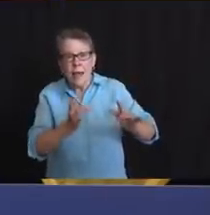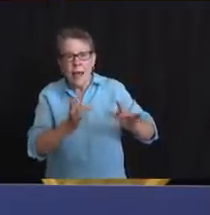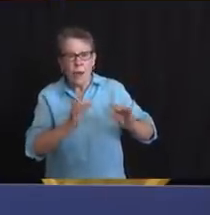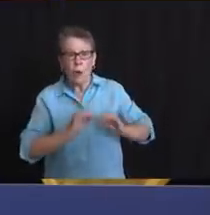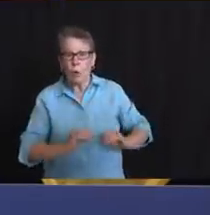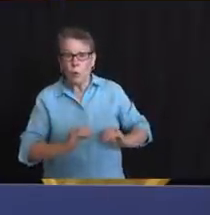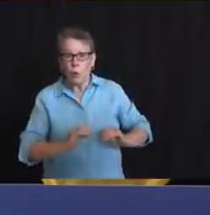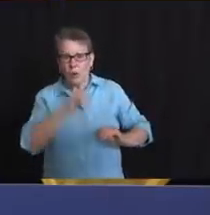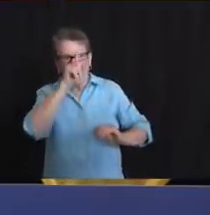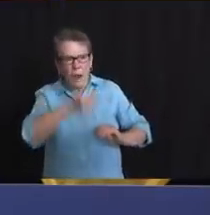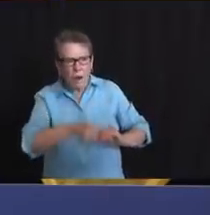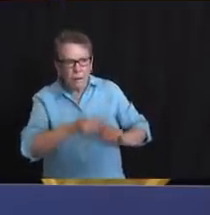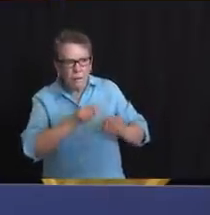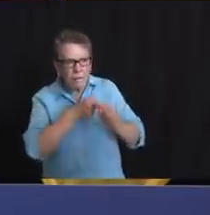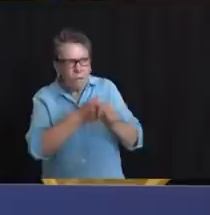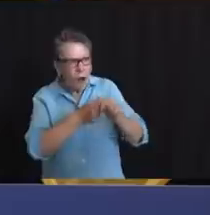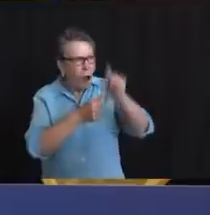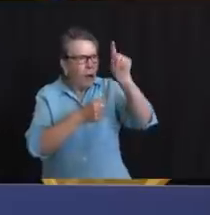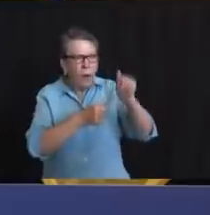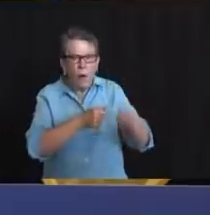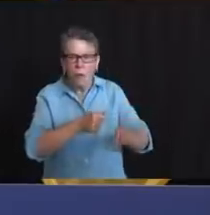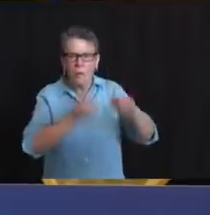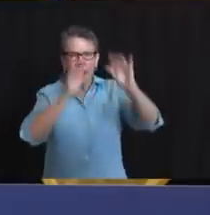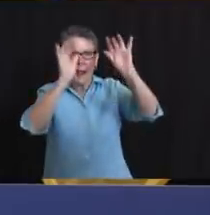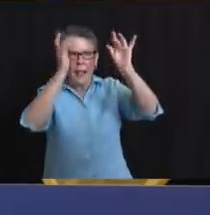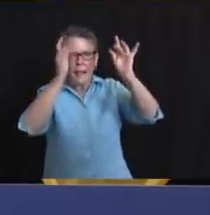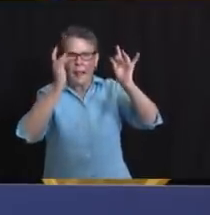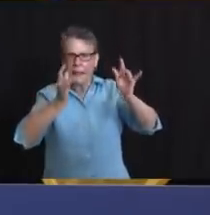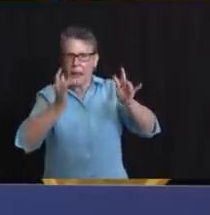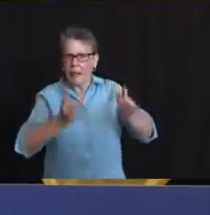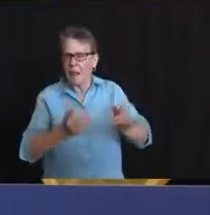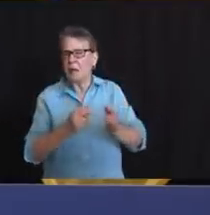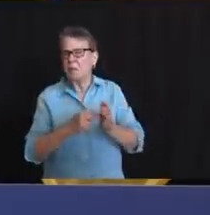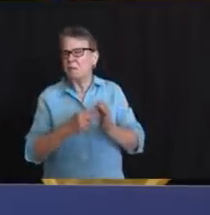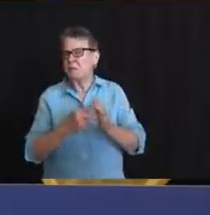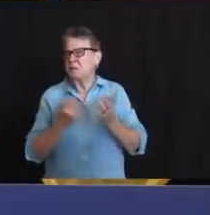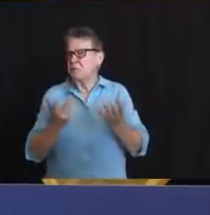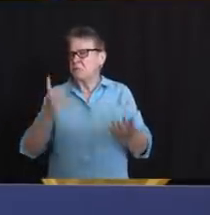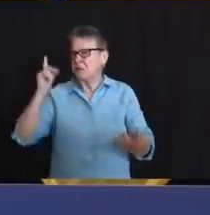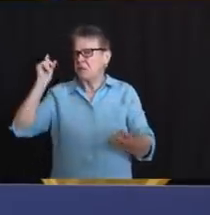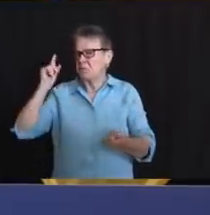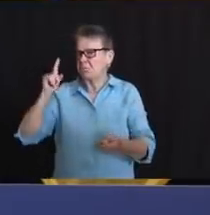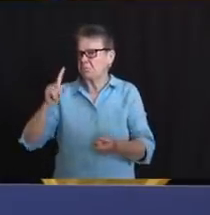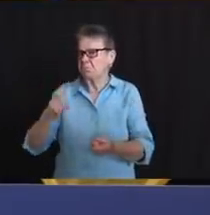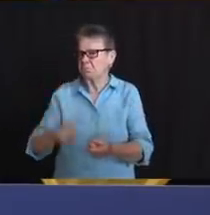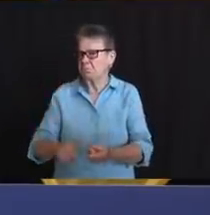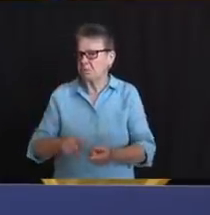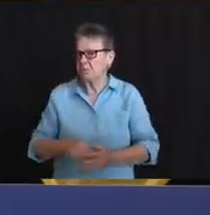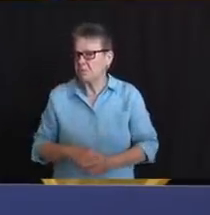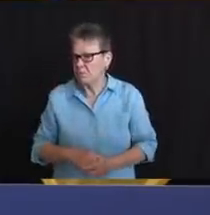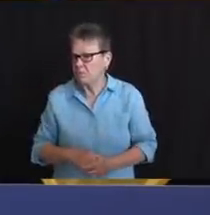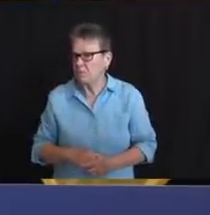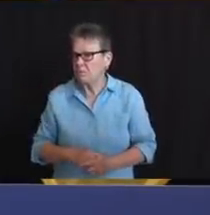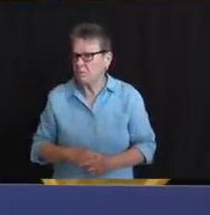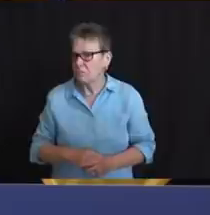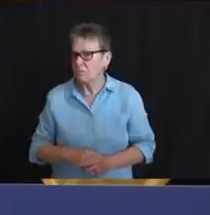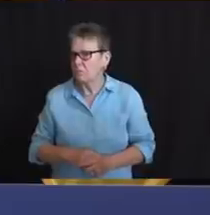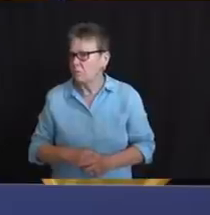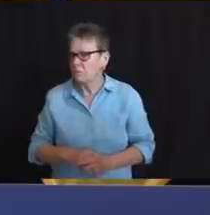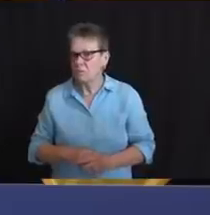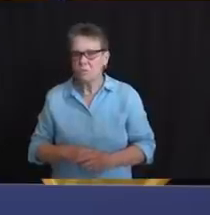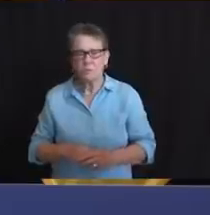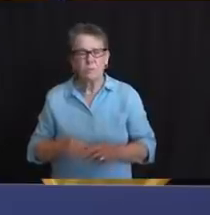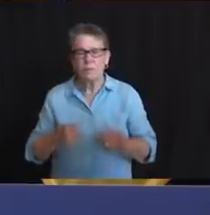Social distancing, I think I said in my remarks, if you're not vaccinated, we expect you to have a higher standard of care, both in wearing a